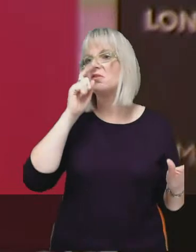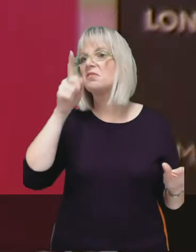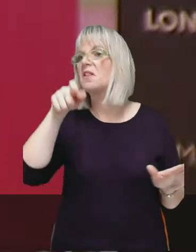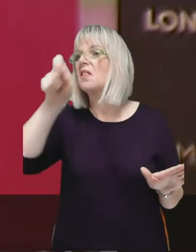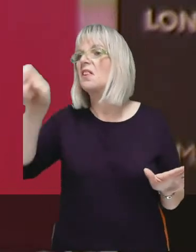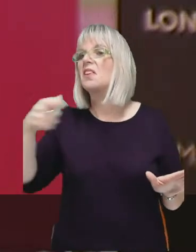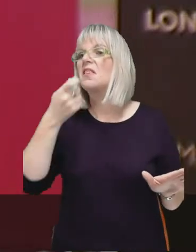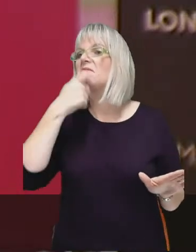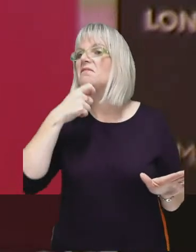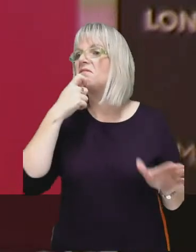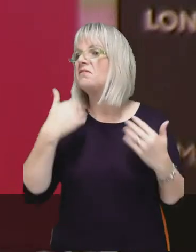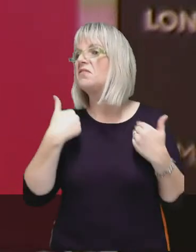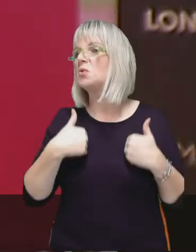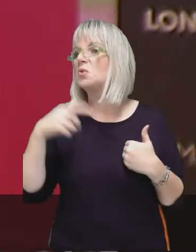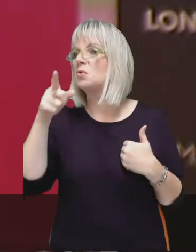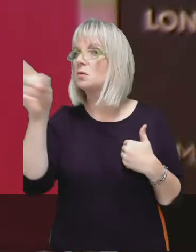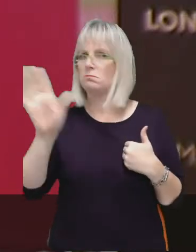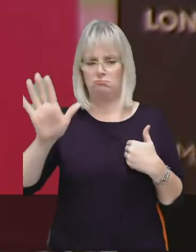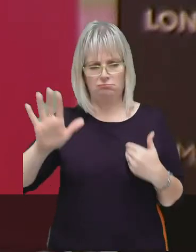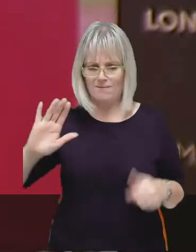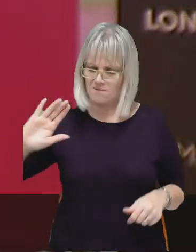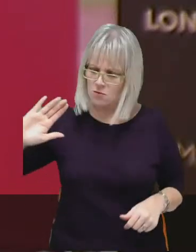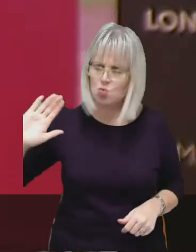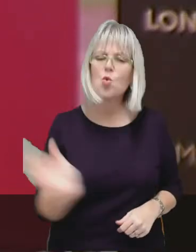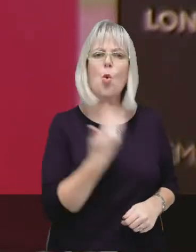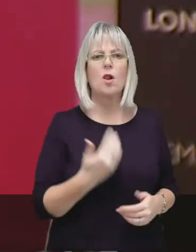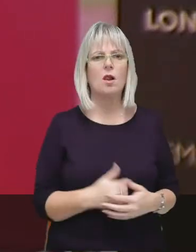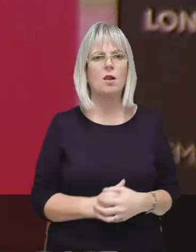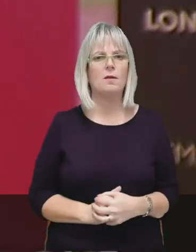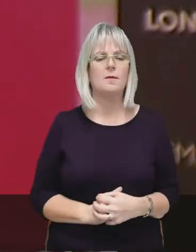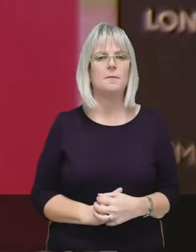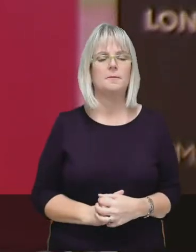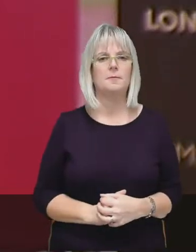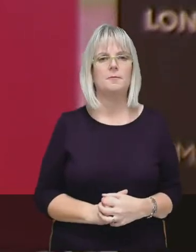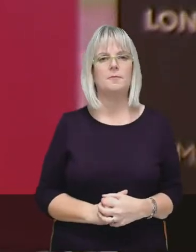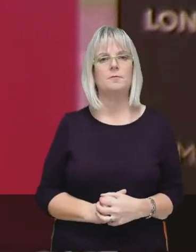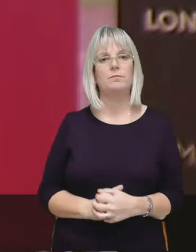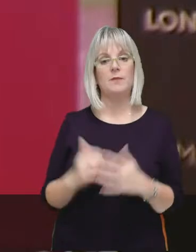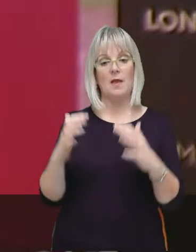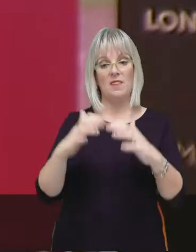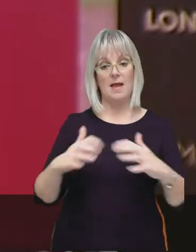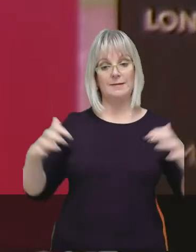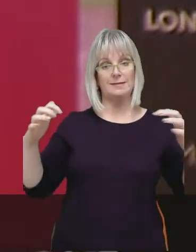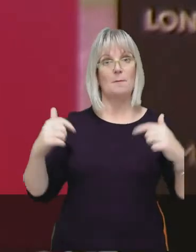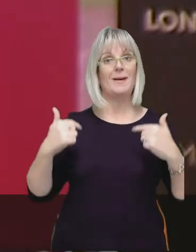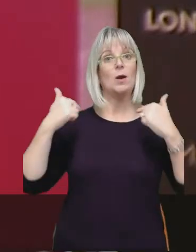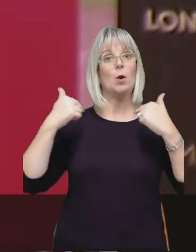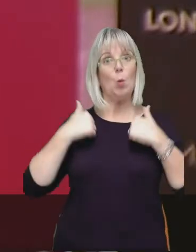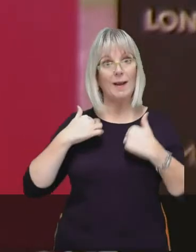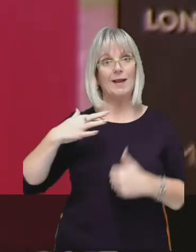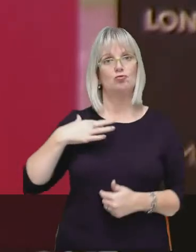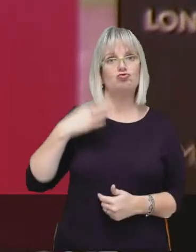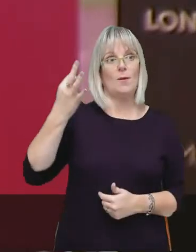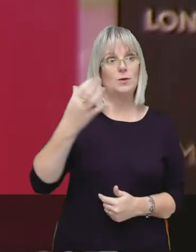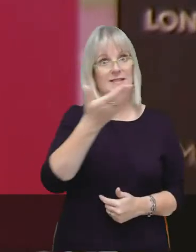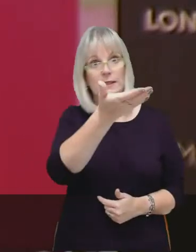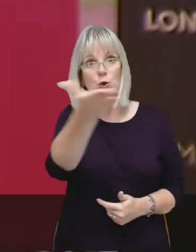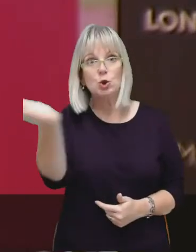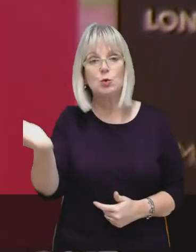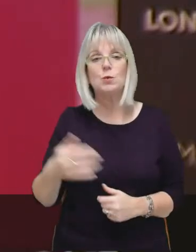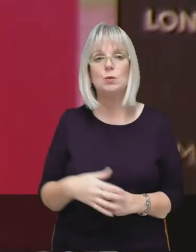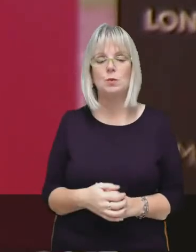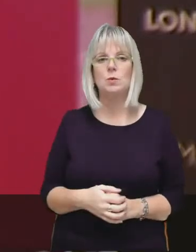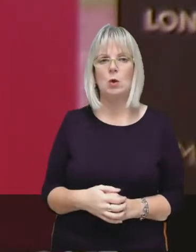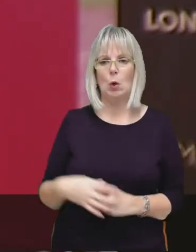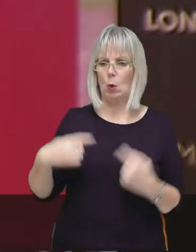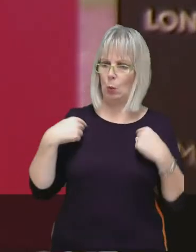The London Assembly represents you. We are here to hold the Mayor to account, to challenge his decisions